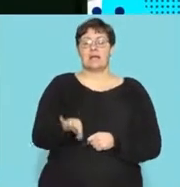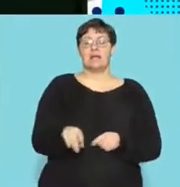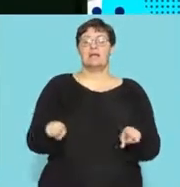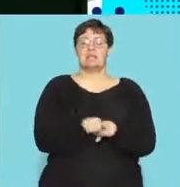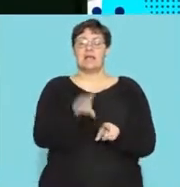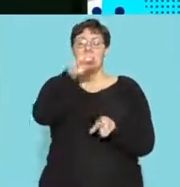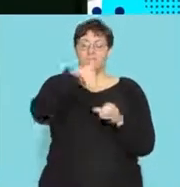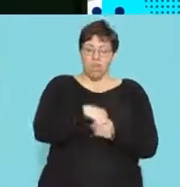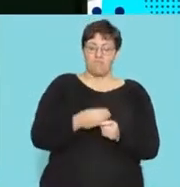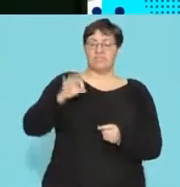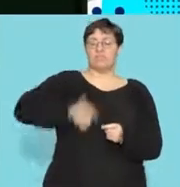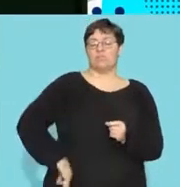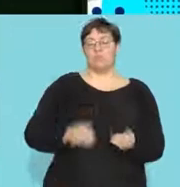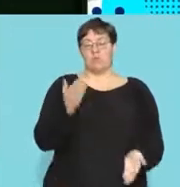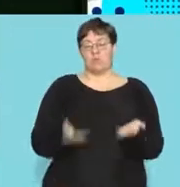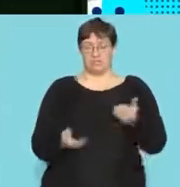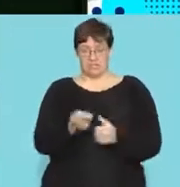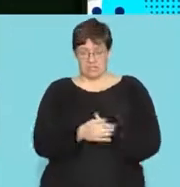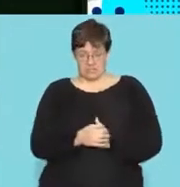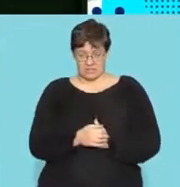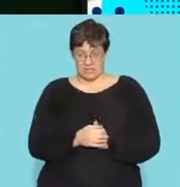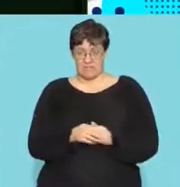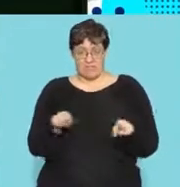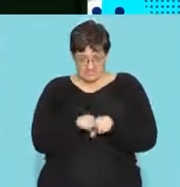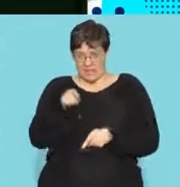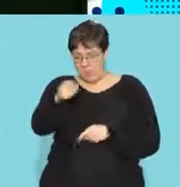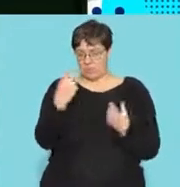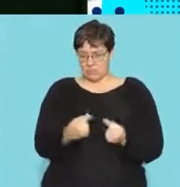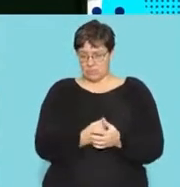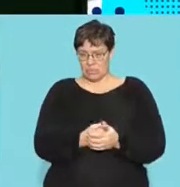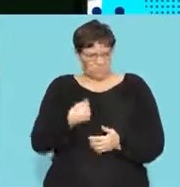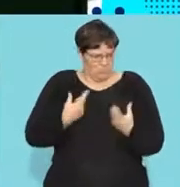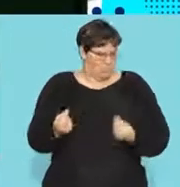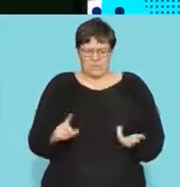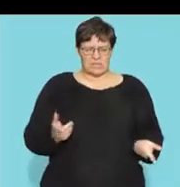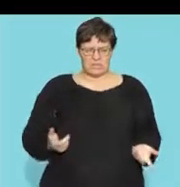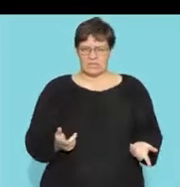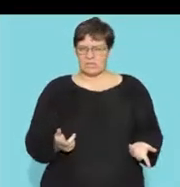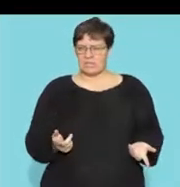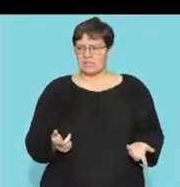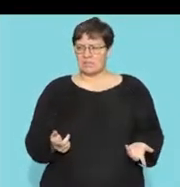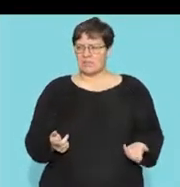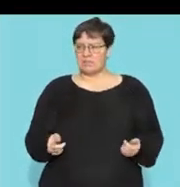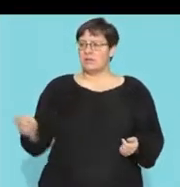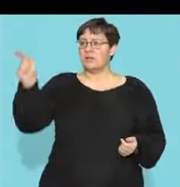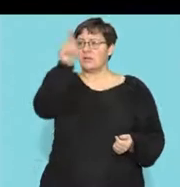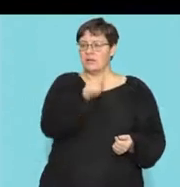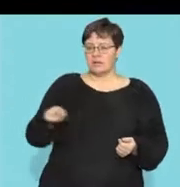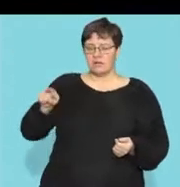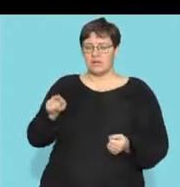salaries and wages, like I've done here. Okay, what have I done? This is a standalone